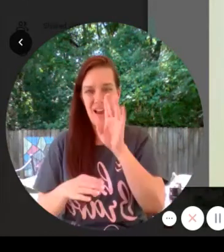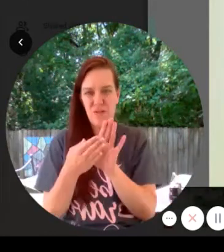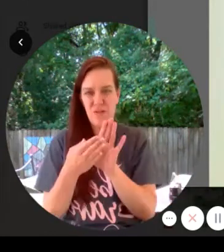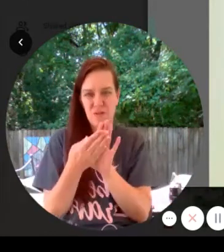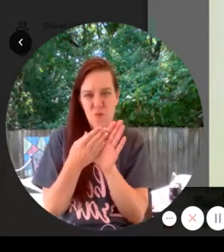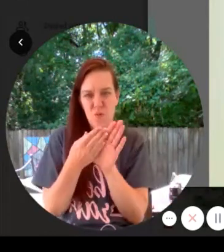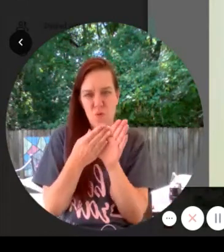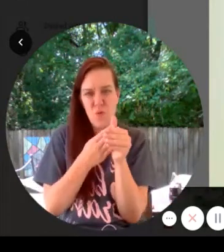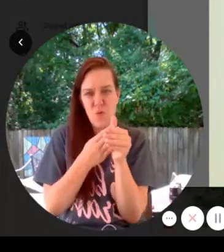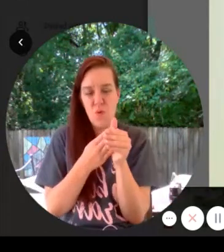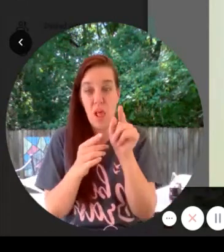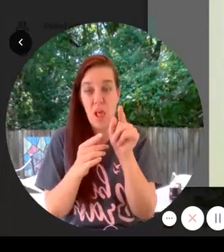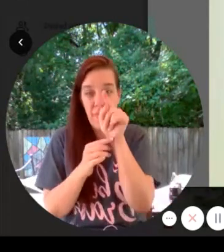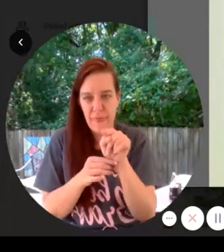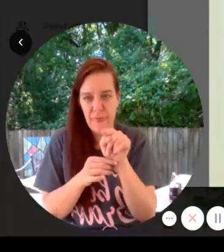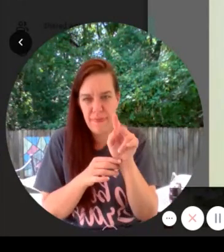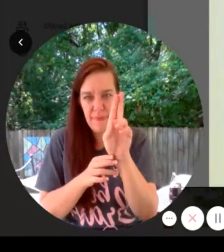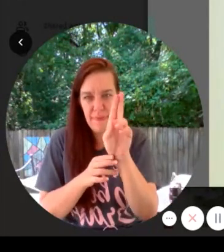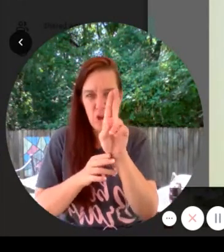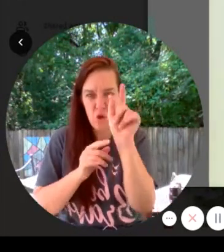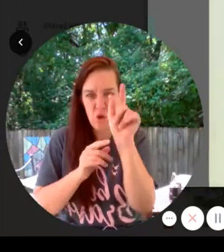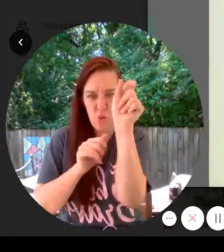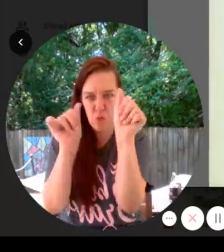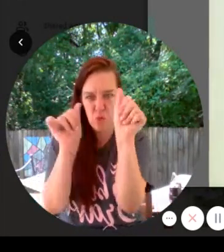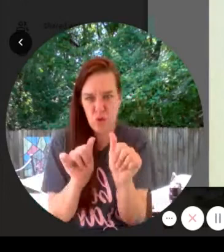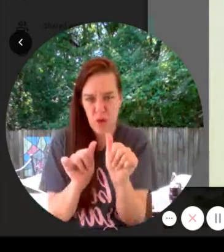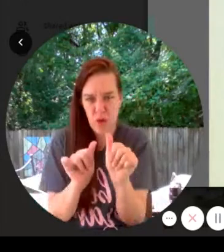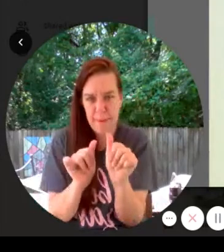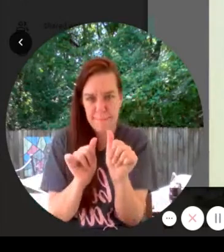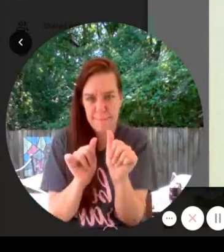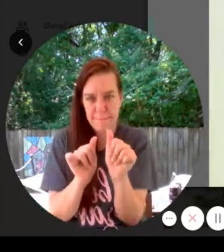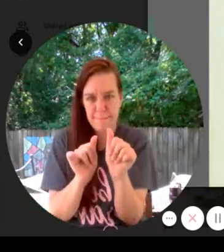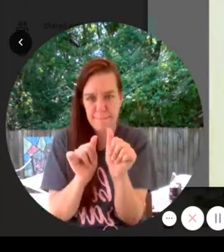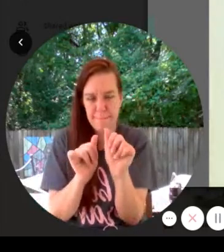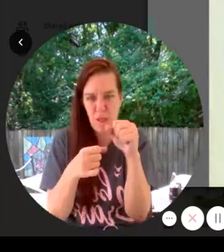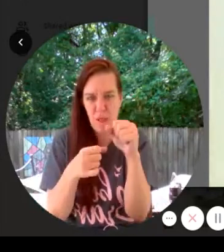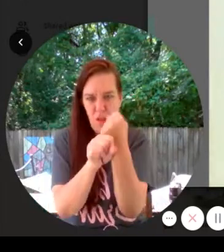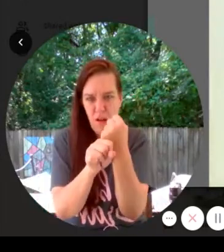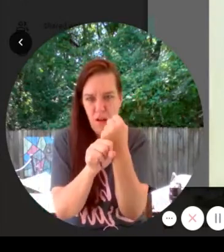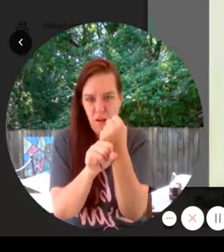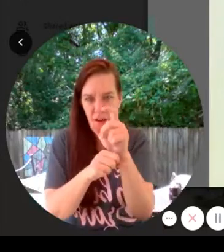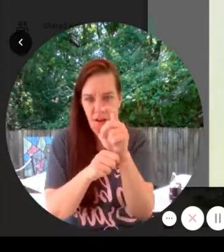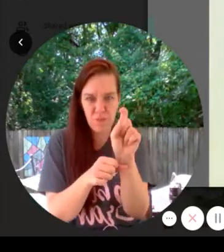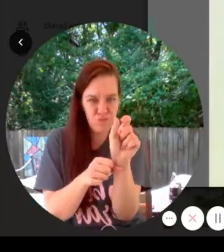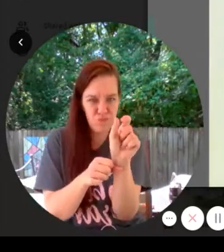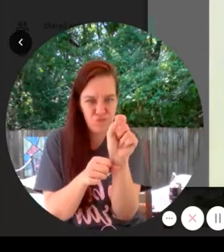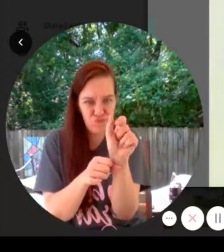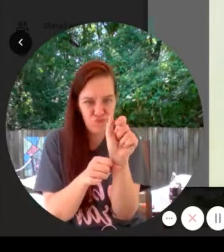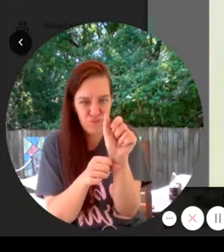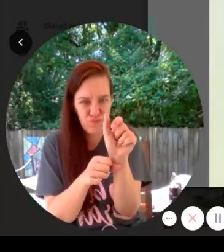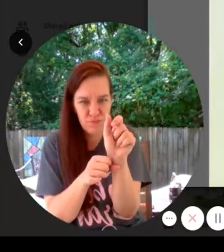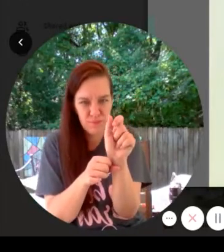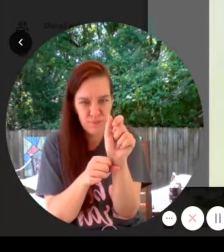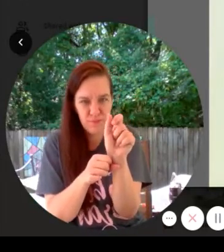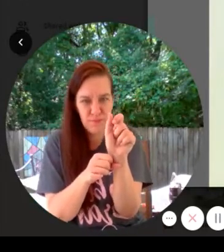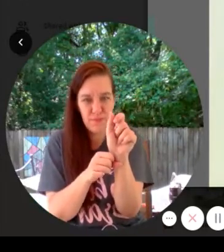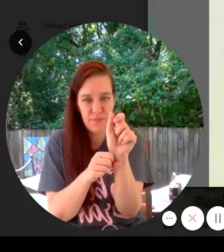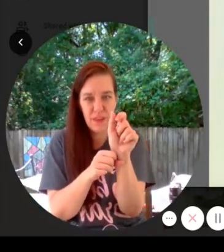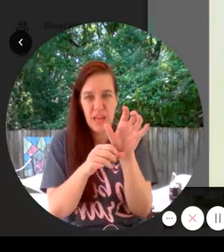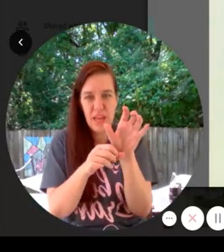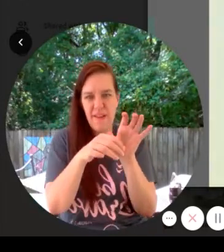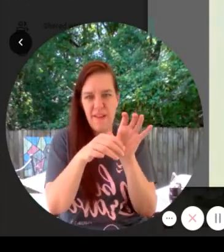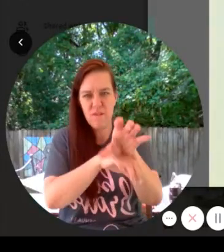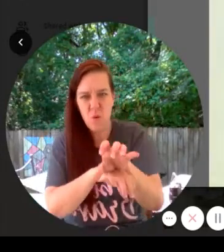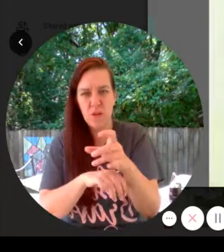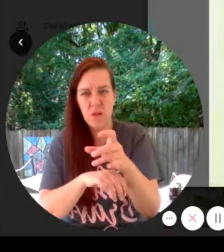the U-shaped shackle of Josh's combination lock. He forced the